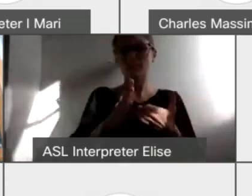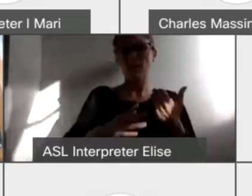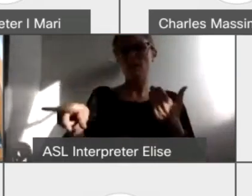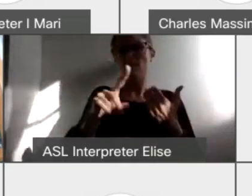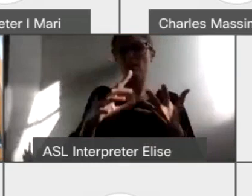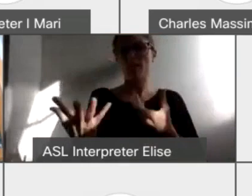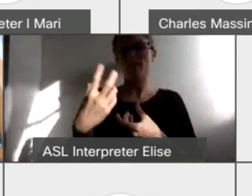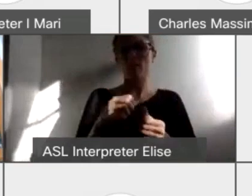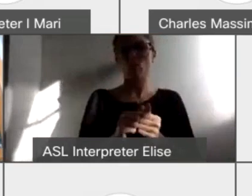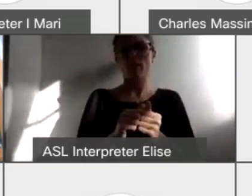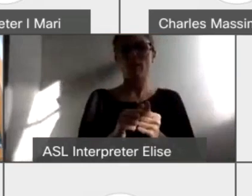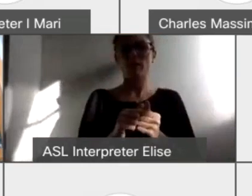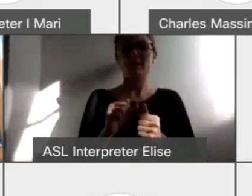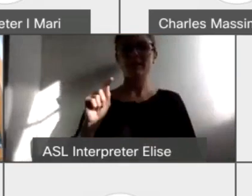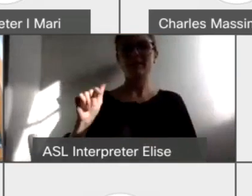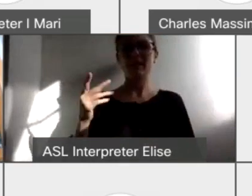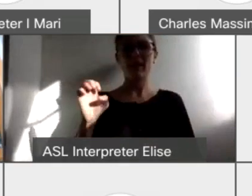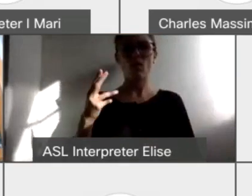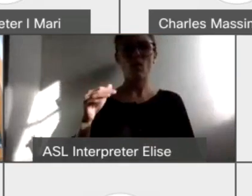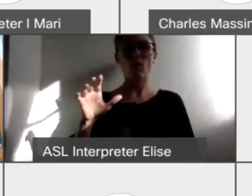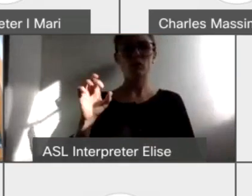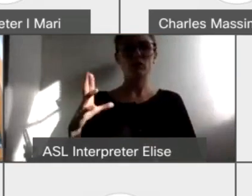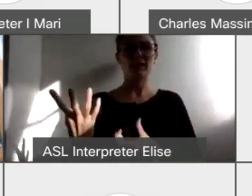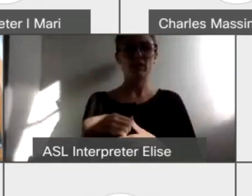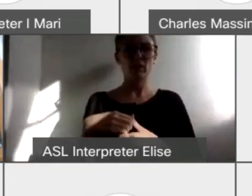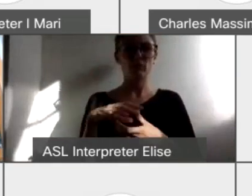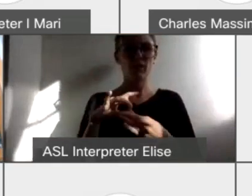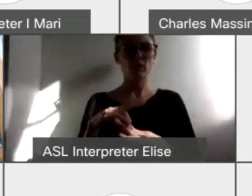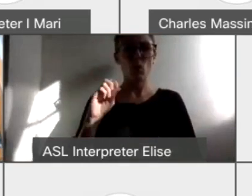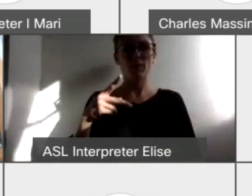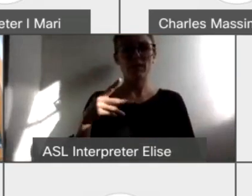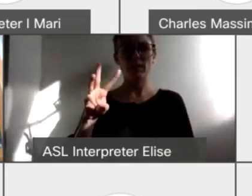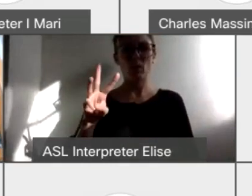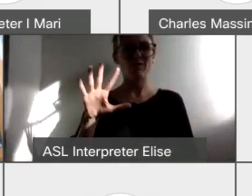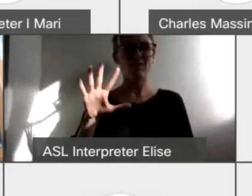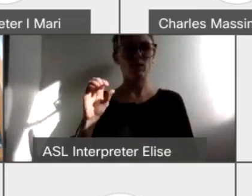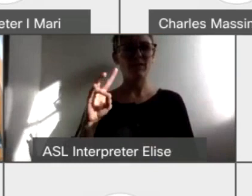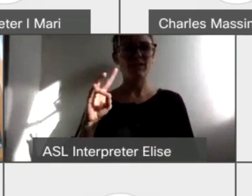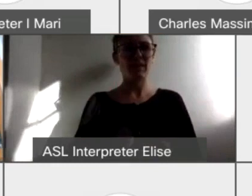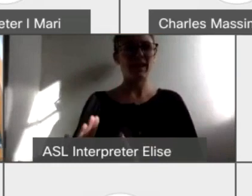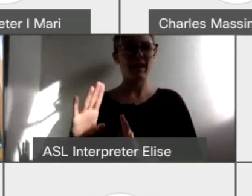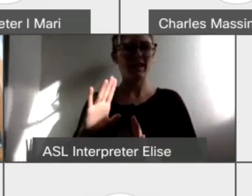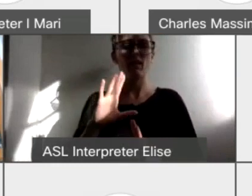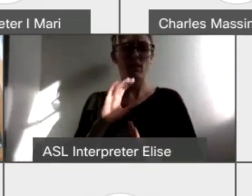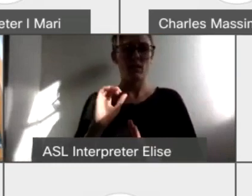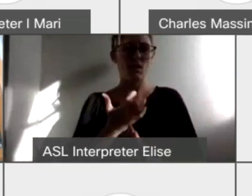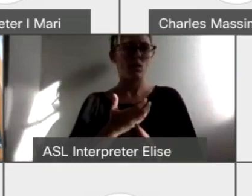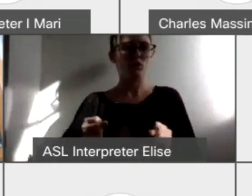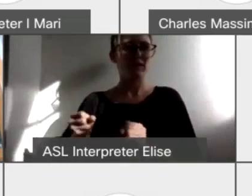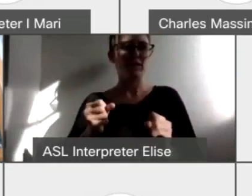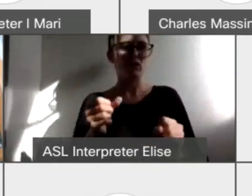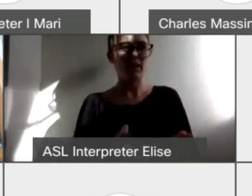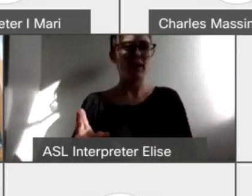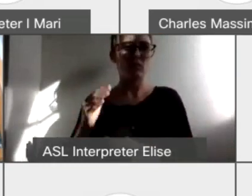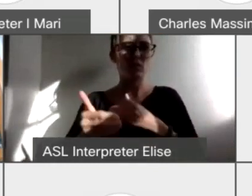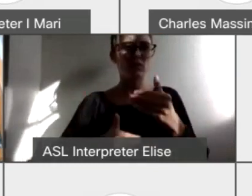in stakeholder engagement around OPW's 507 planning process and our strategic planning process. And, what